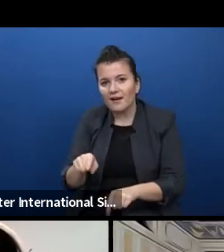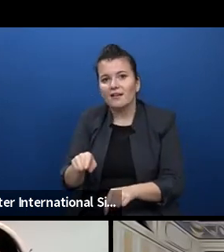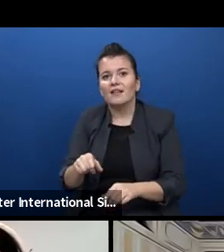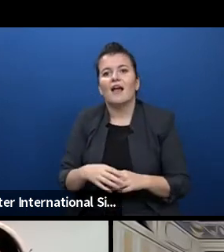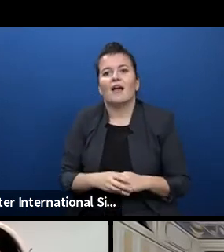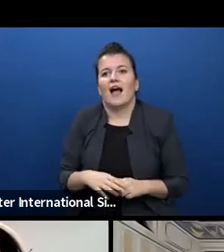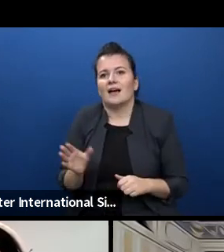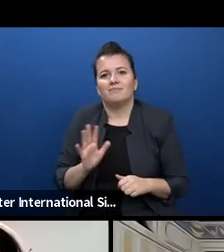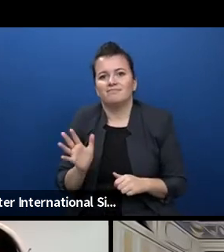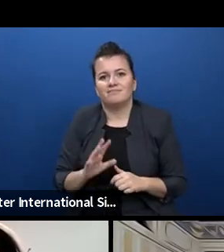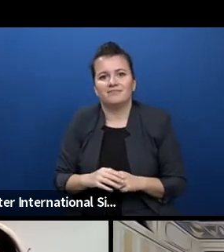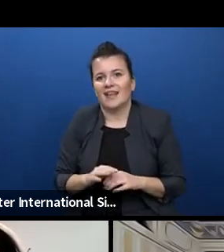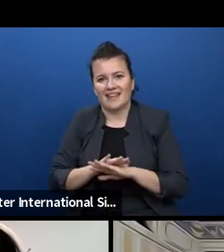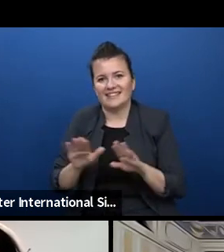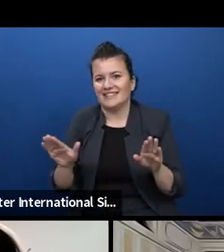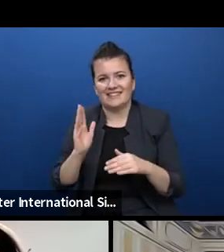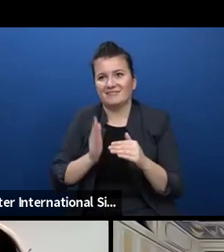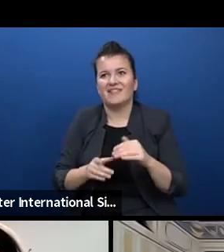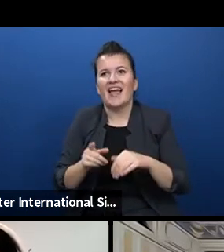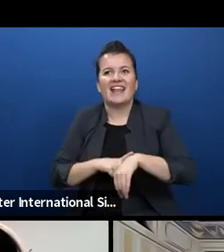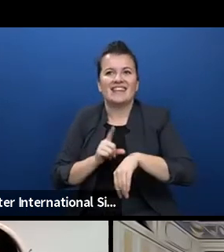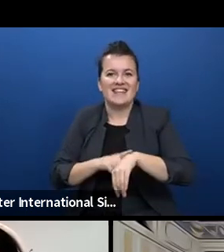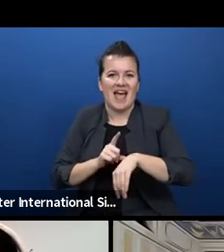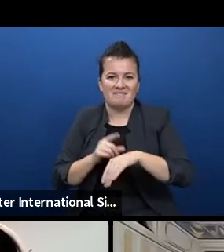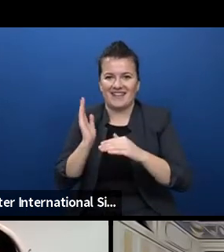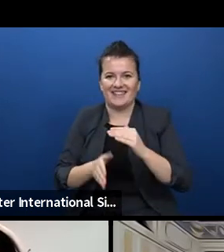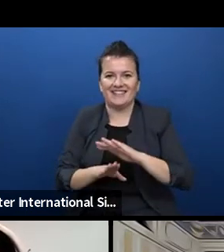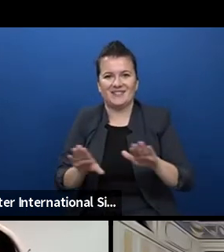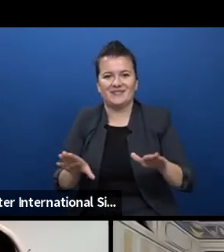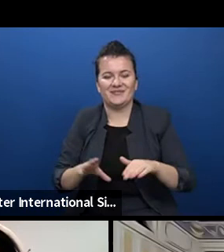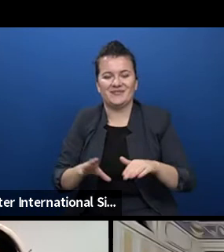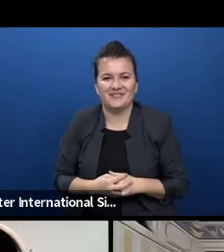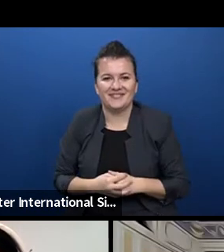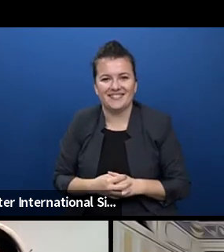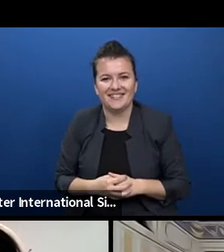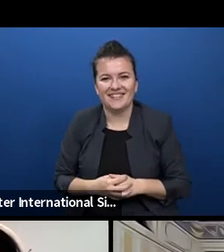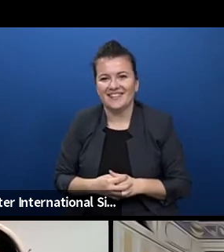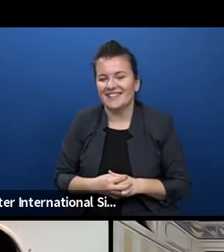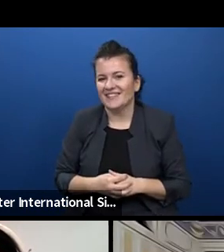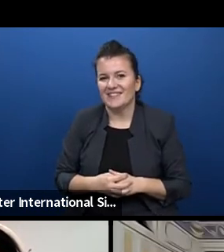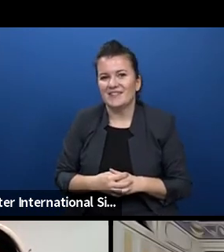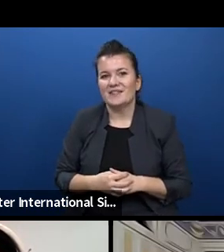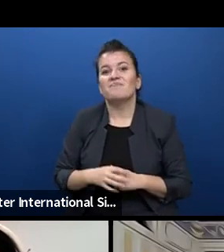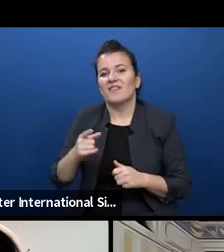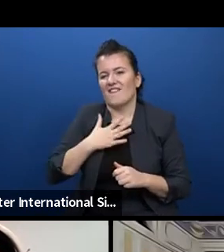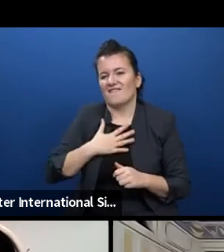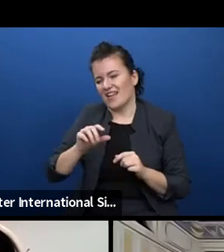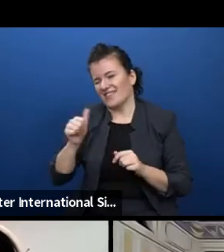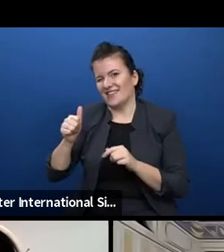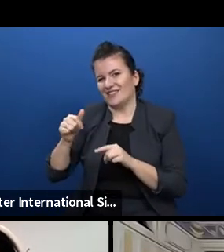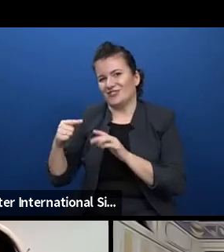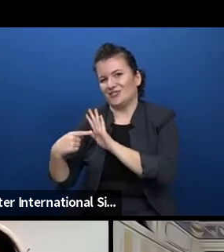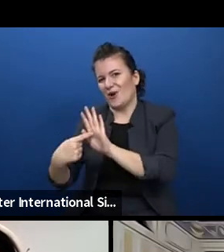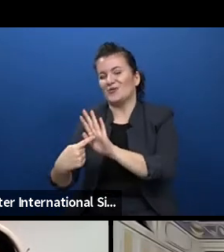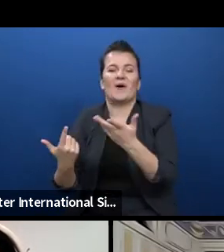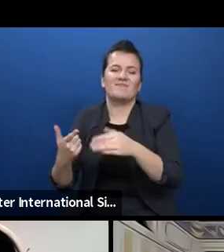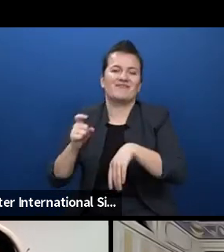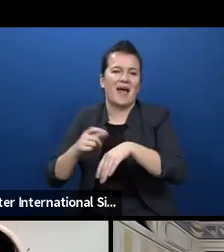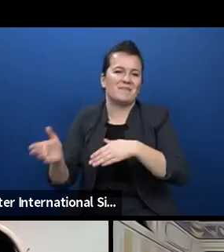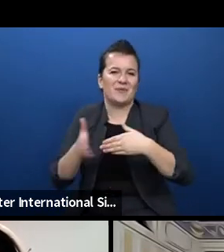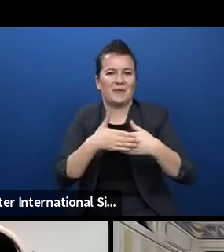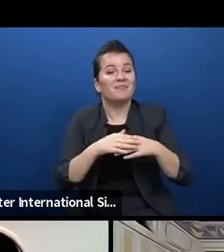apparently that's it, because we are running out of time and we still have something else to show you. Okay, then thank